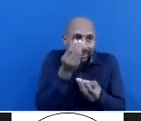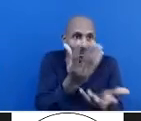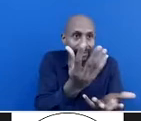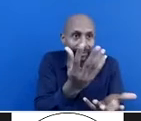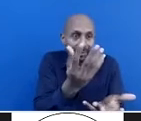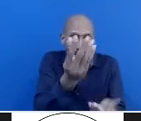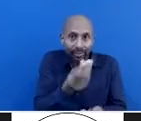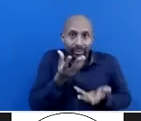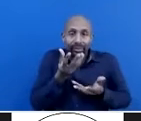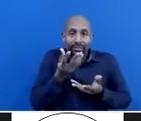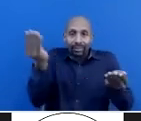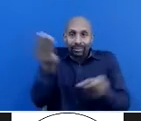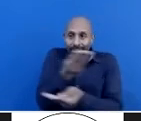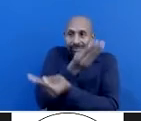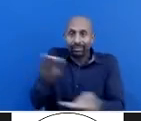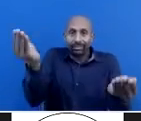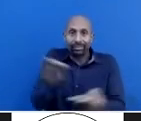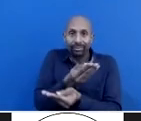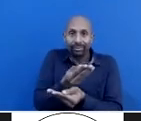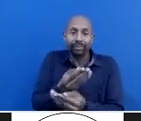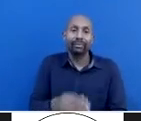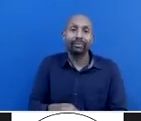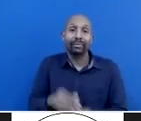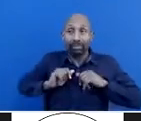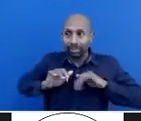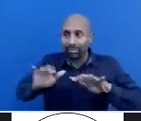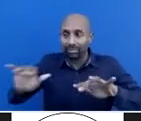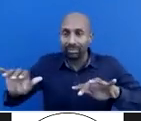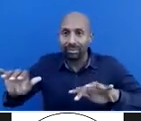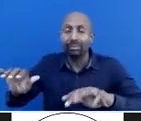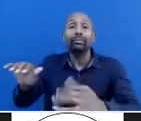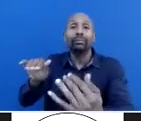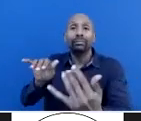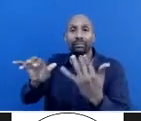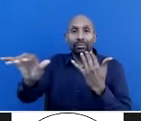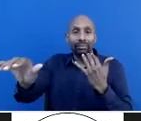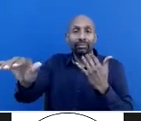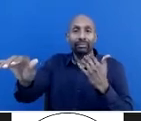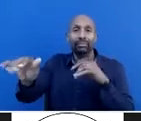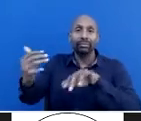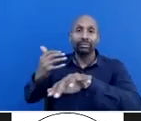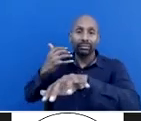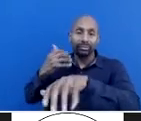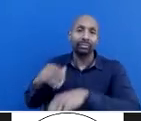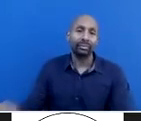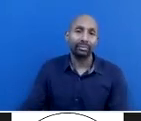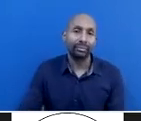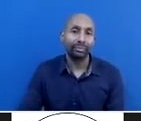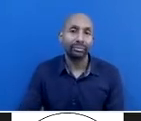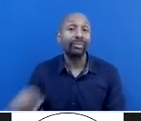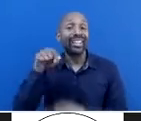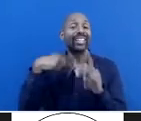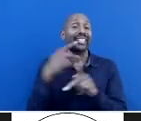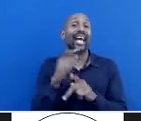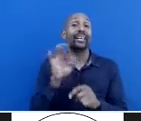for this, and the reason why, to me, this kind of engagement is even richer than that